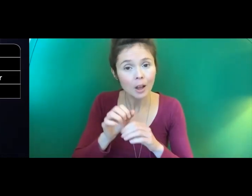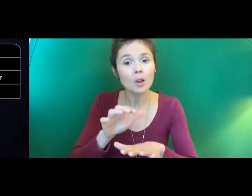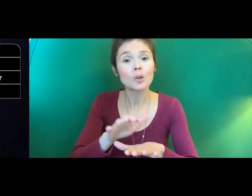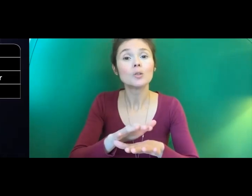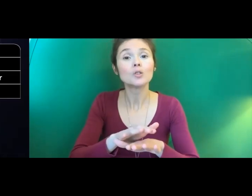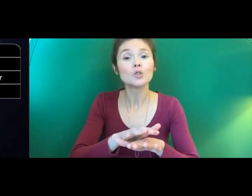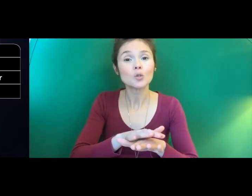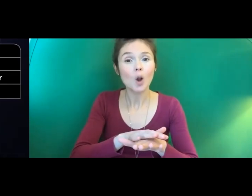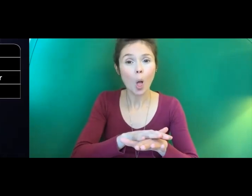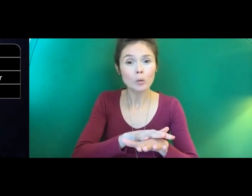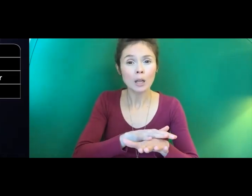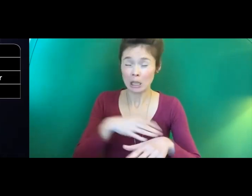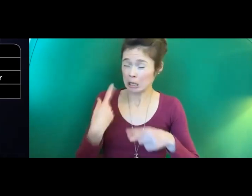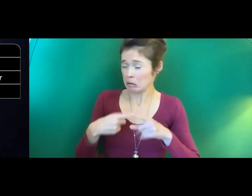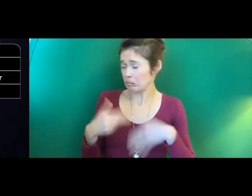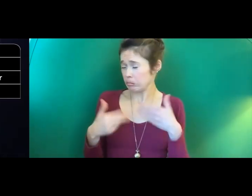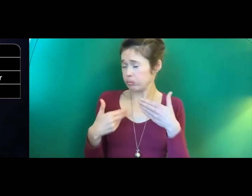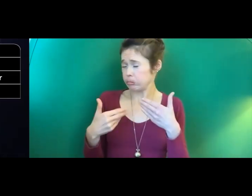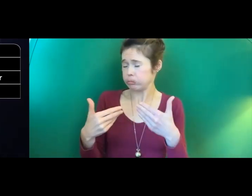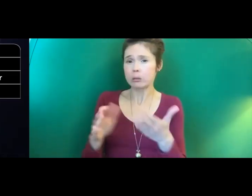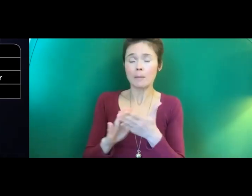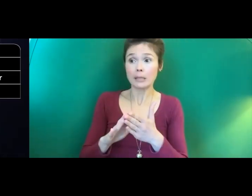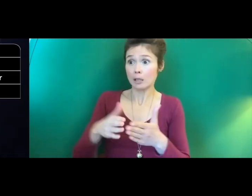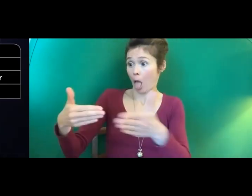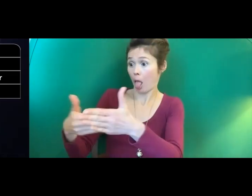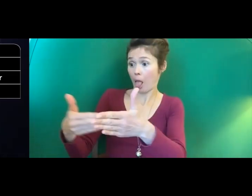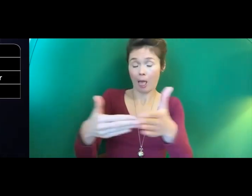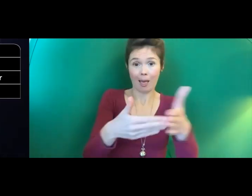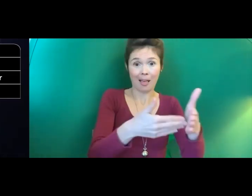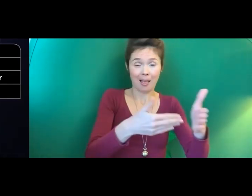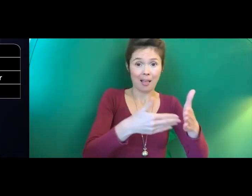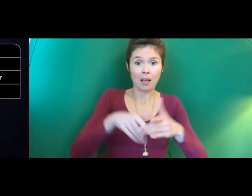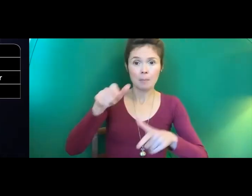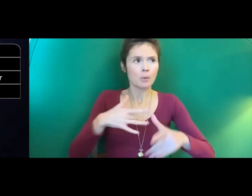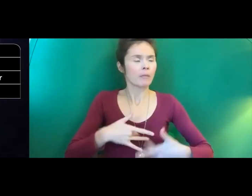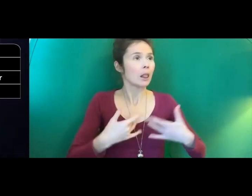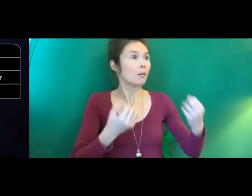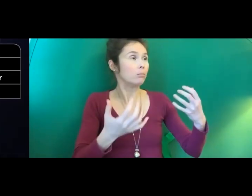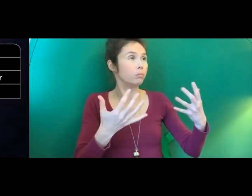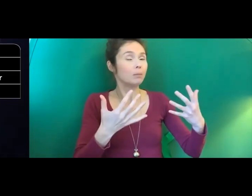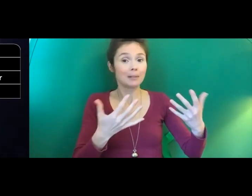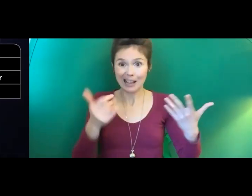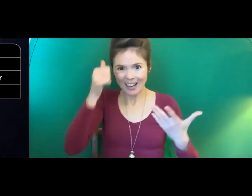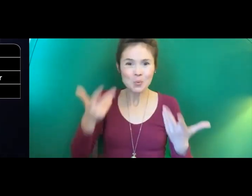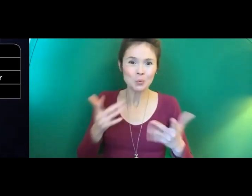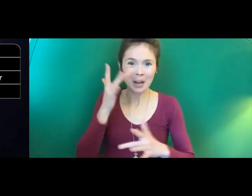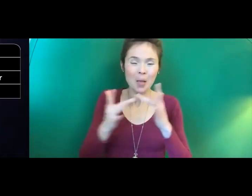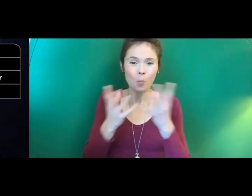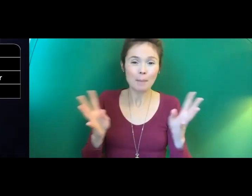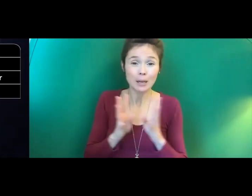pace excludes. And I hope that although we've had a lot in the webinar, I hope we haven't been too